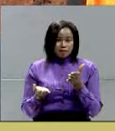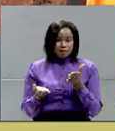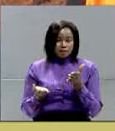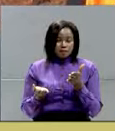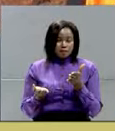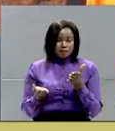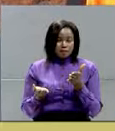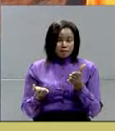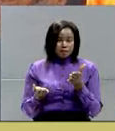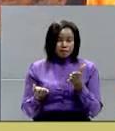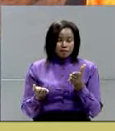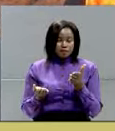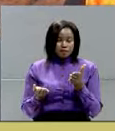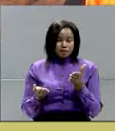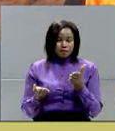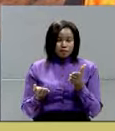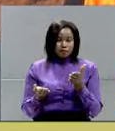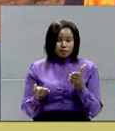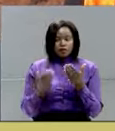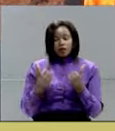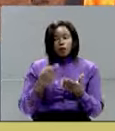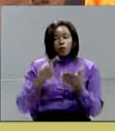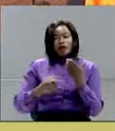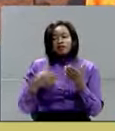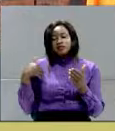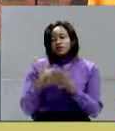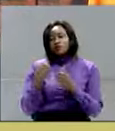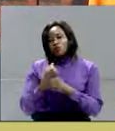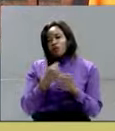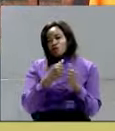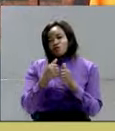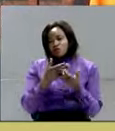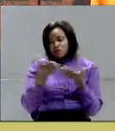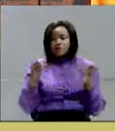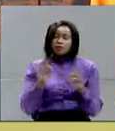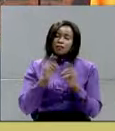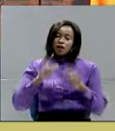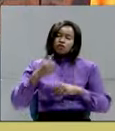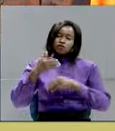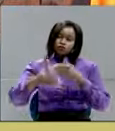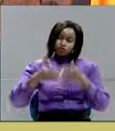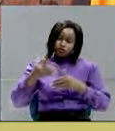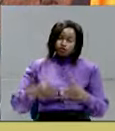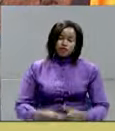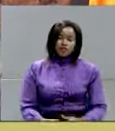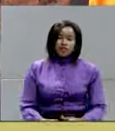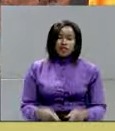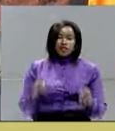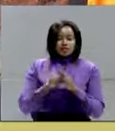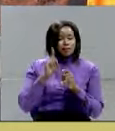have been doing, doing with you, will continue the job, and I think that together